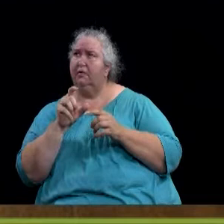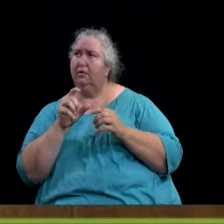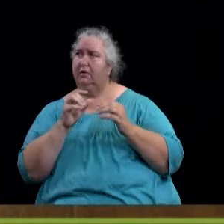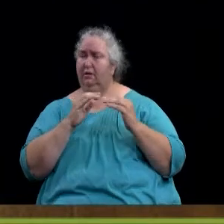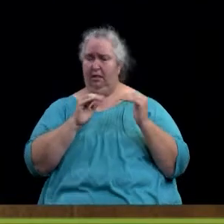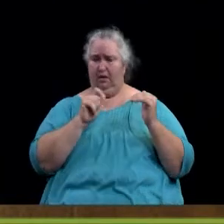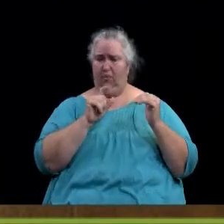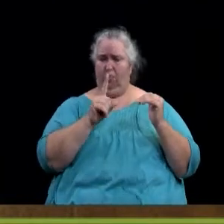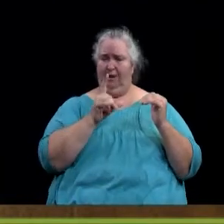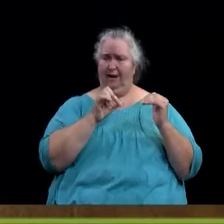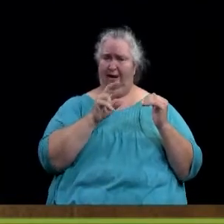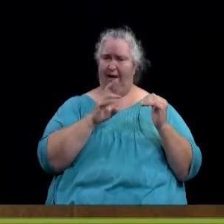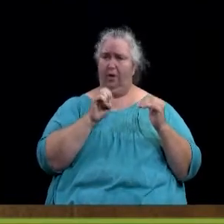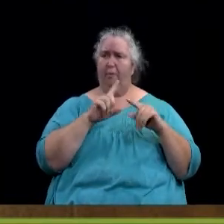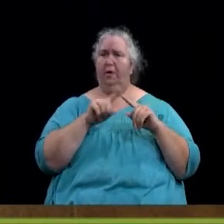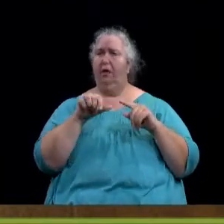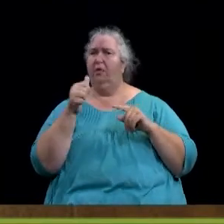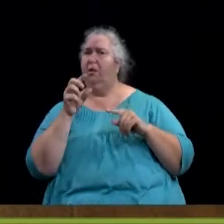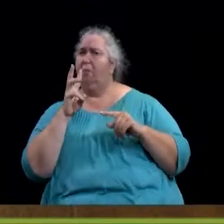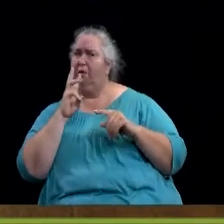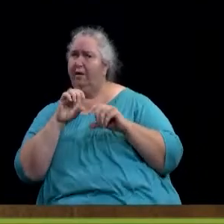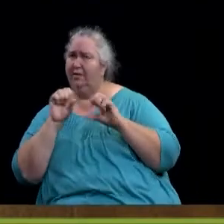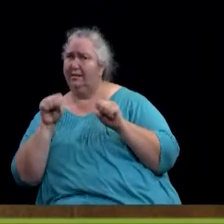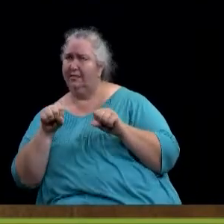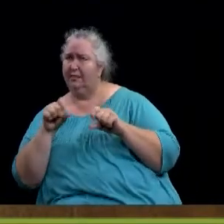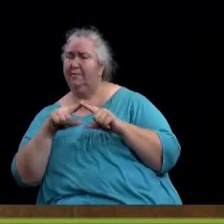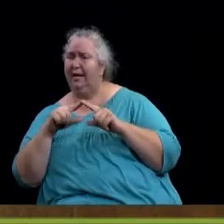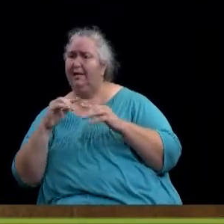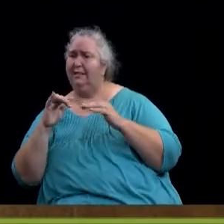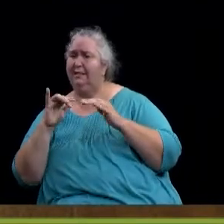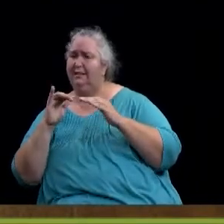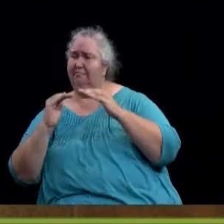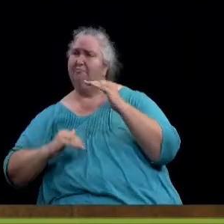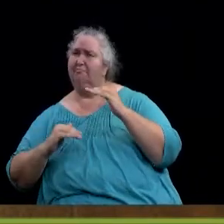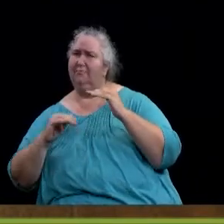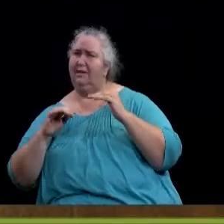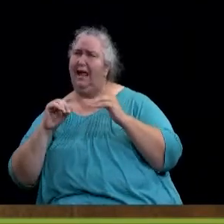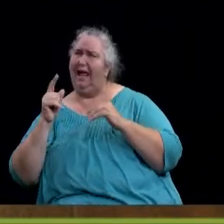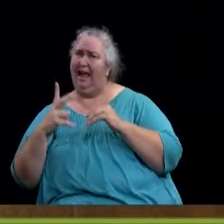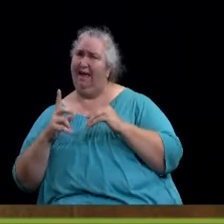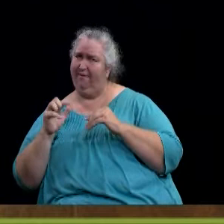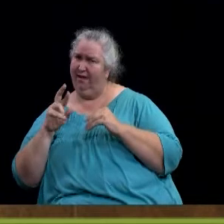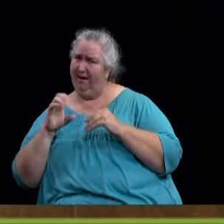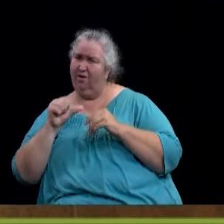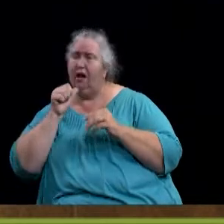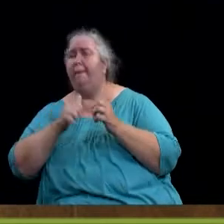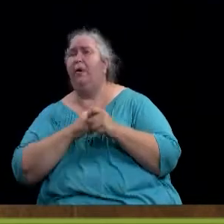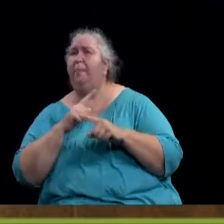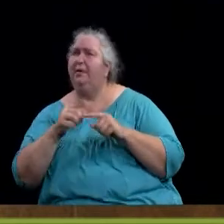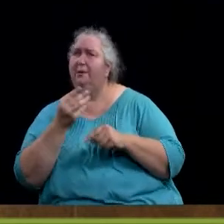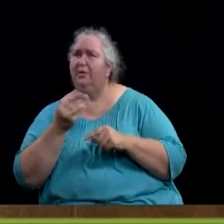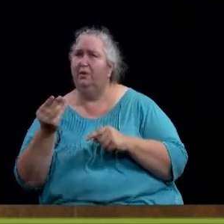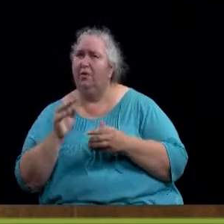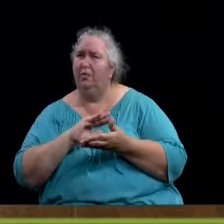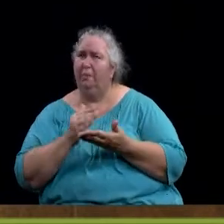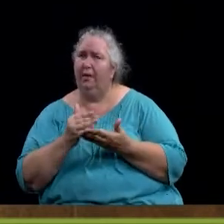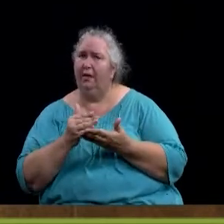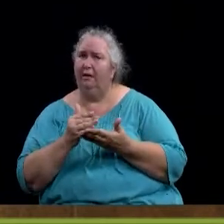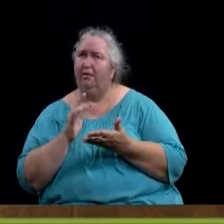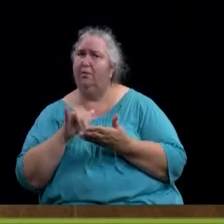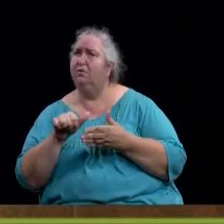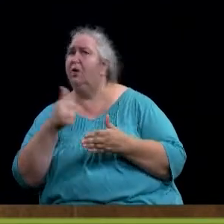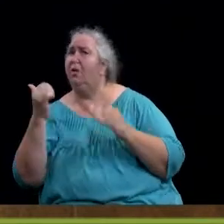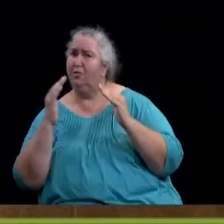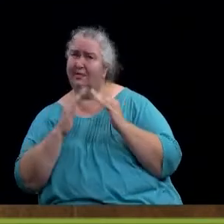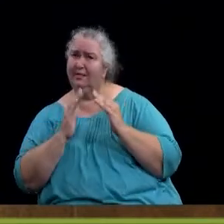a half an acre. Not most, but a material amount of these other cities. Is that correct? I don't know. Probably